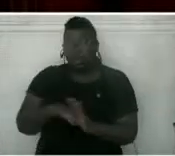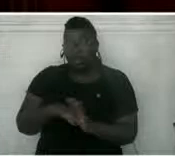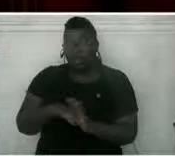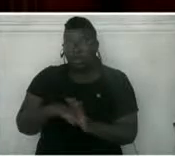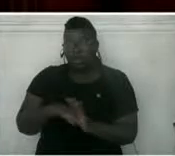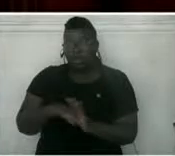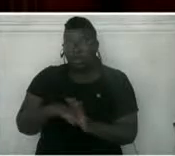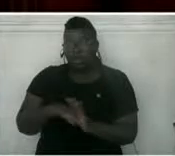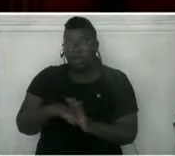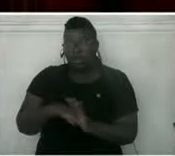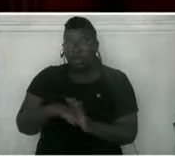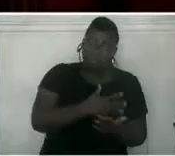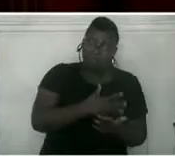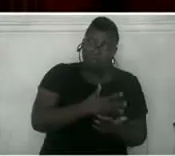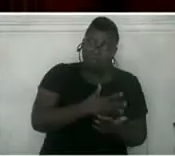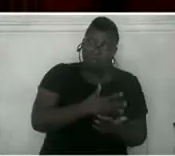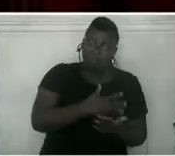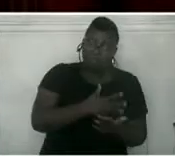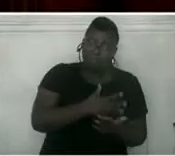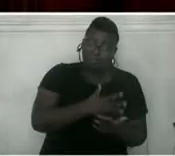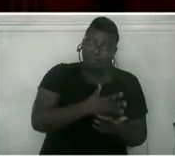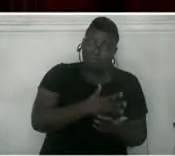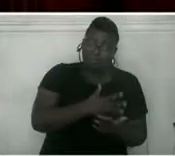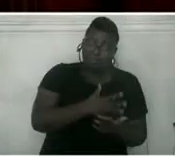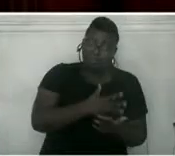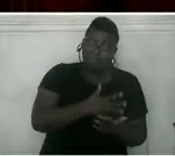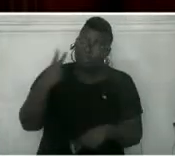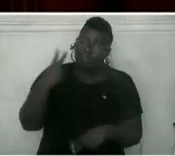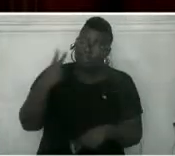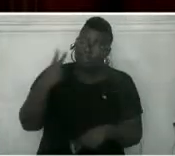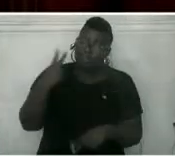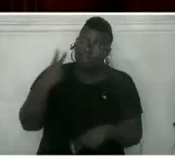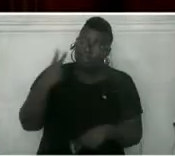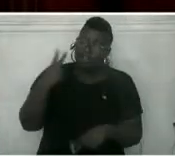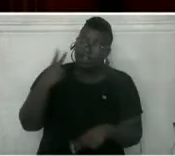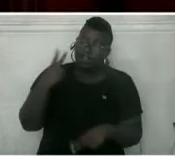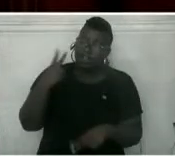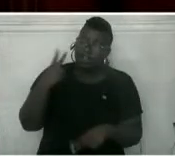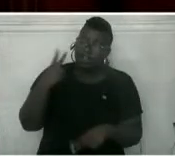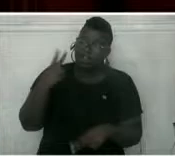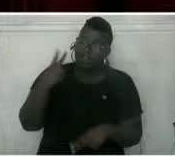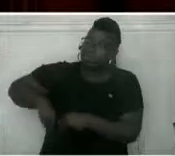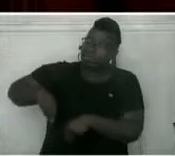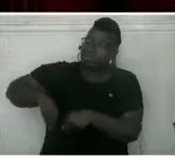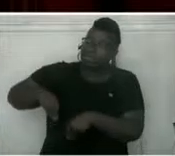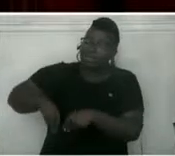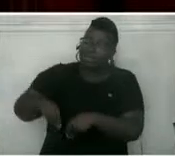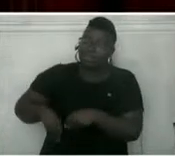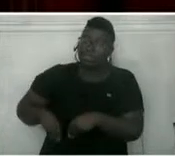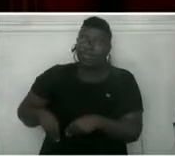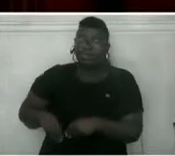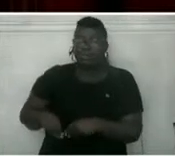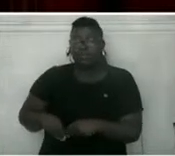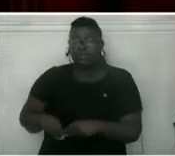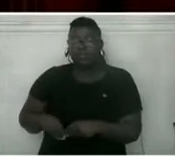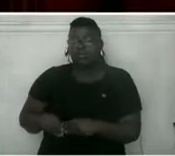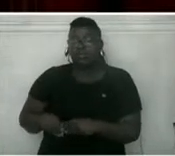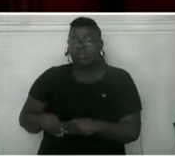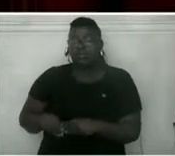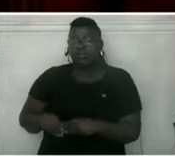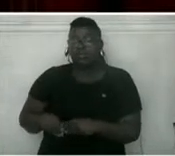we will expedite and finalize cases of corruption, fraud within the set time